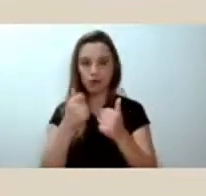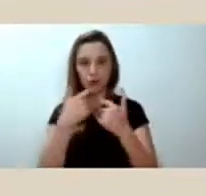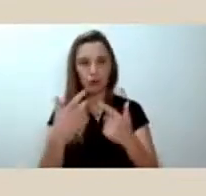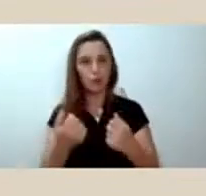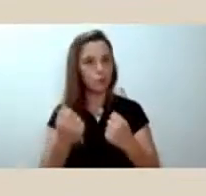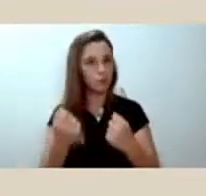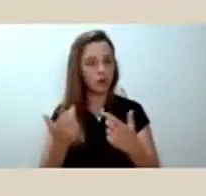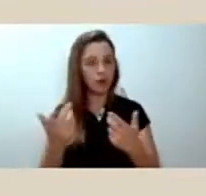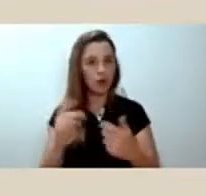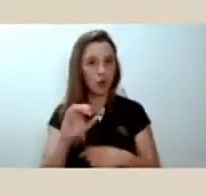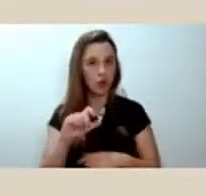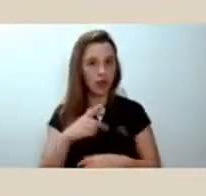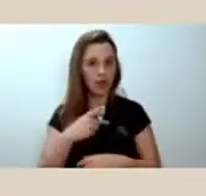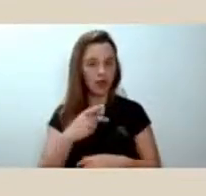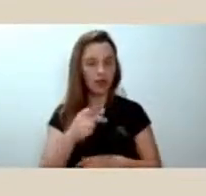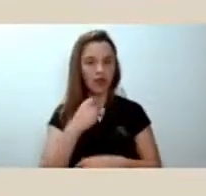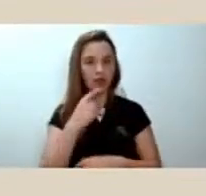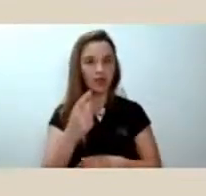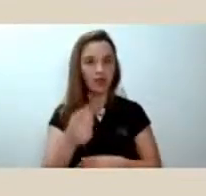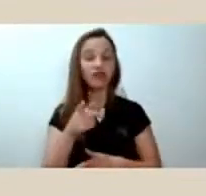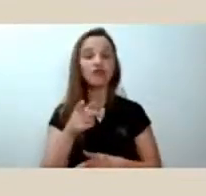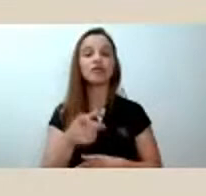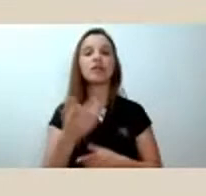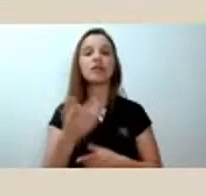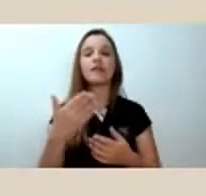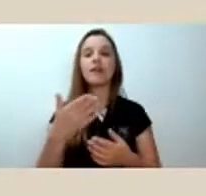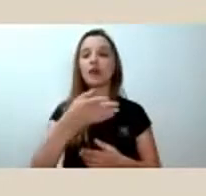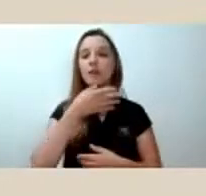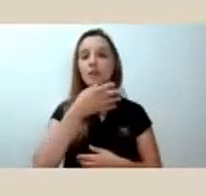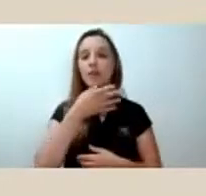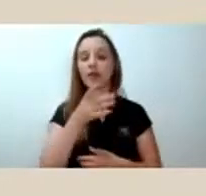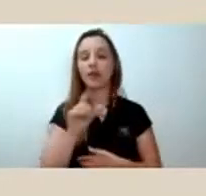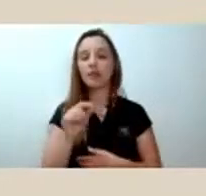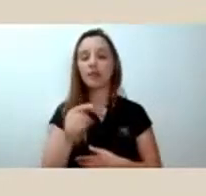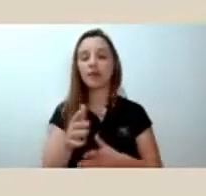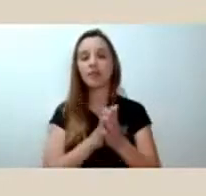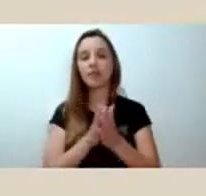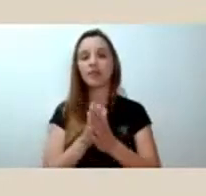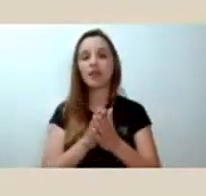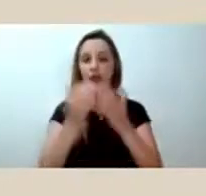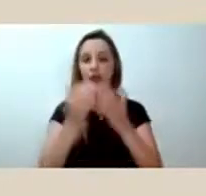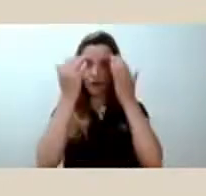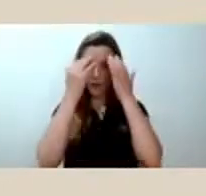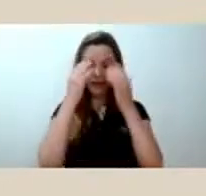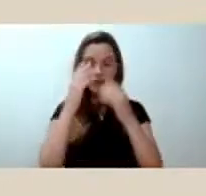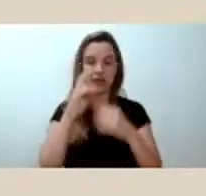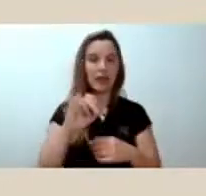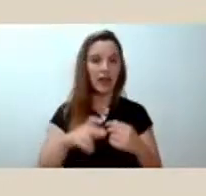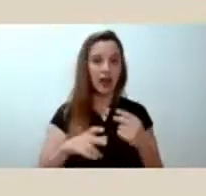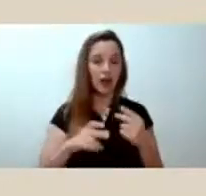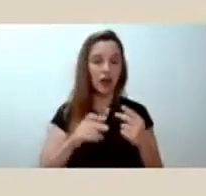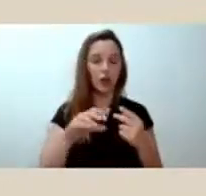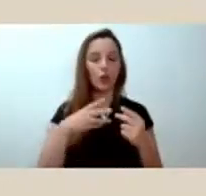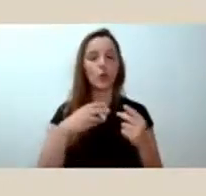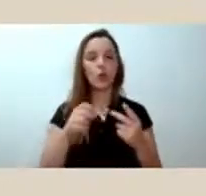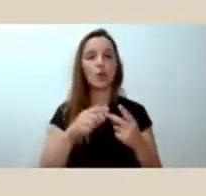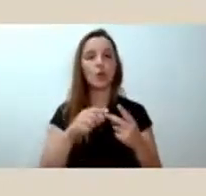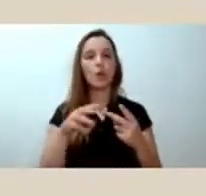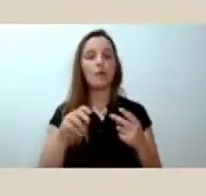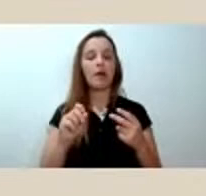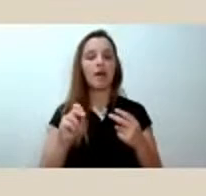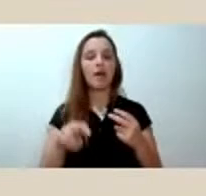is saying that she will comment on this also using the information that Ricardo and Megan were providing,